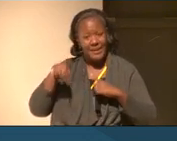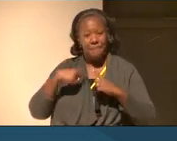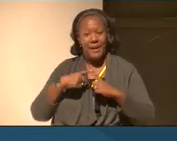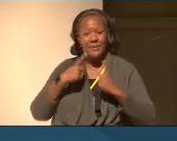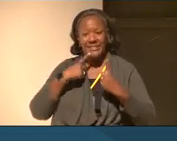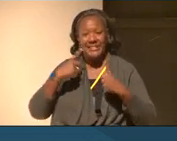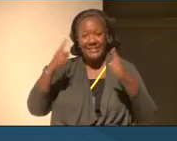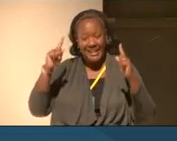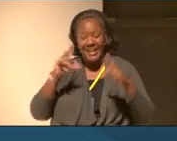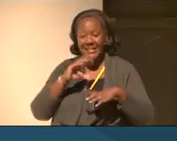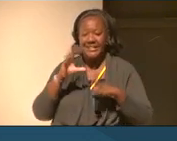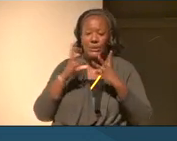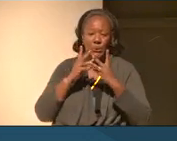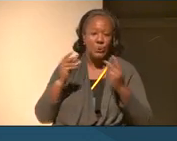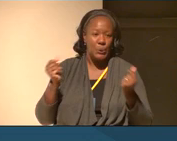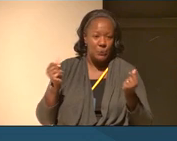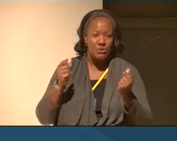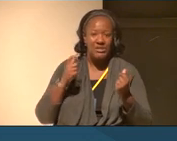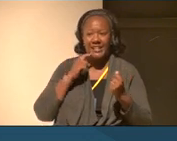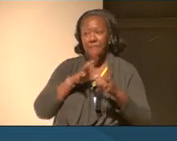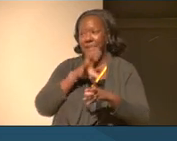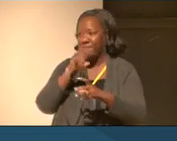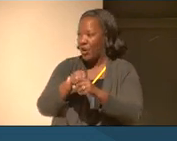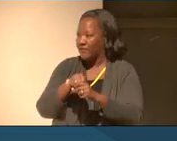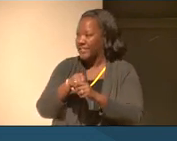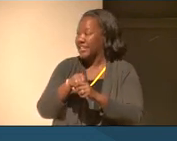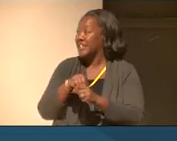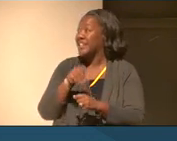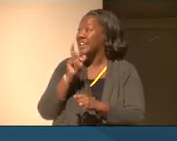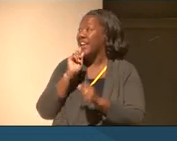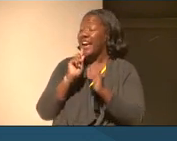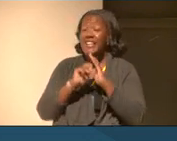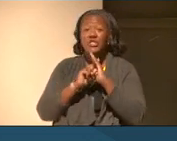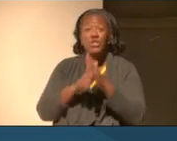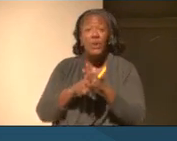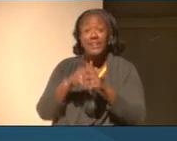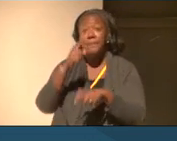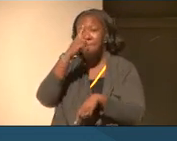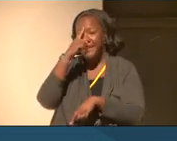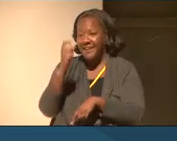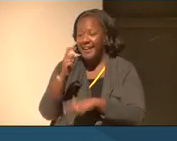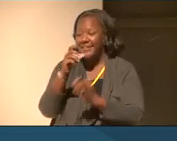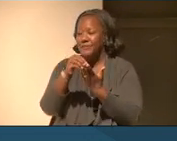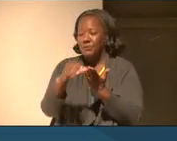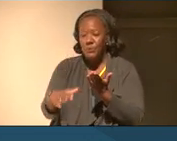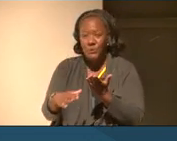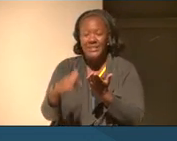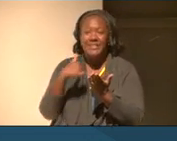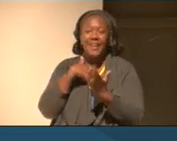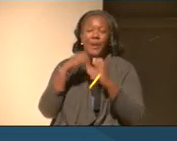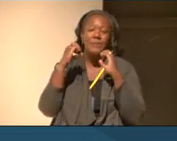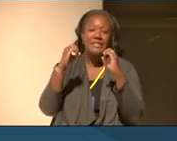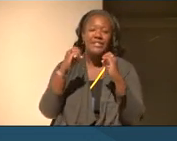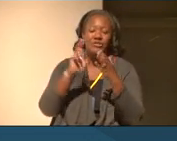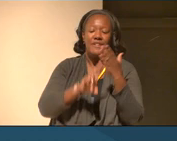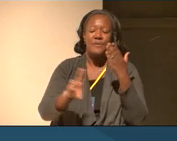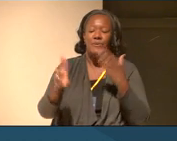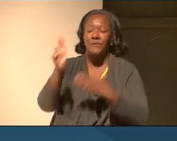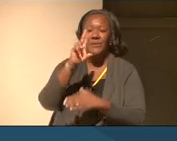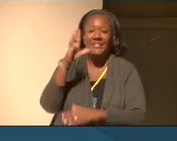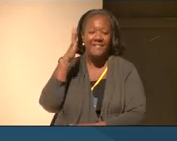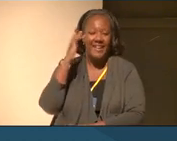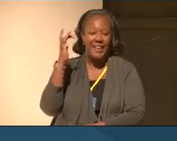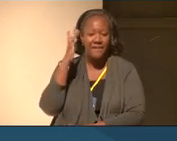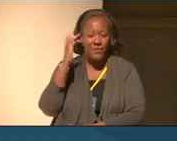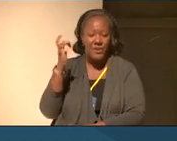engaged in for over a decade. It started off actually because of students. When I was teaching students at the University of California,